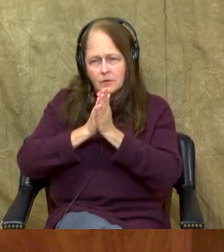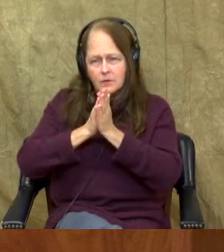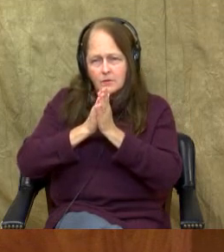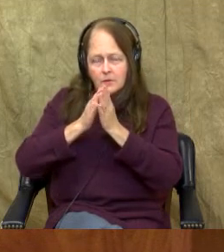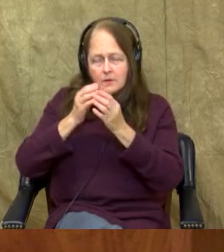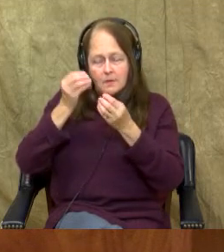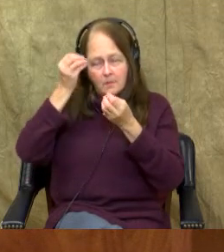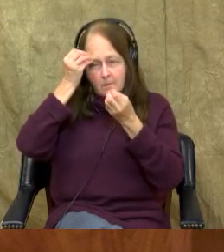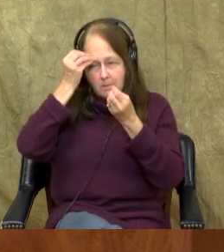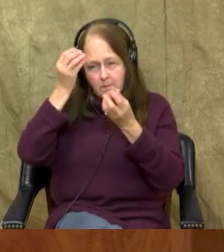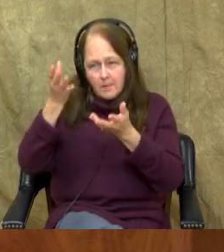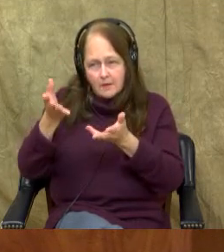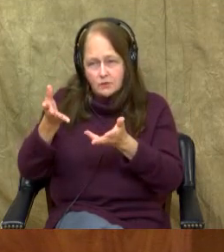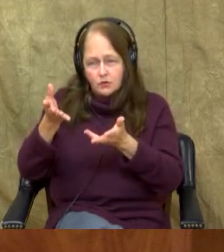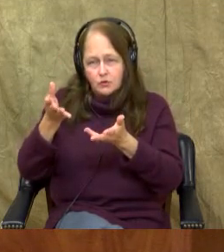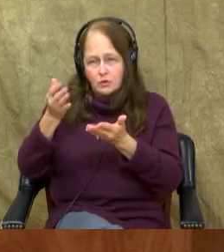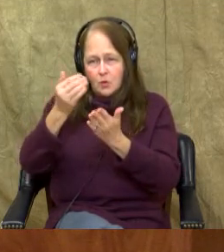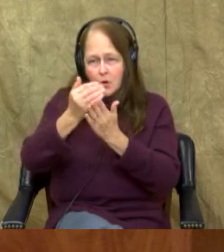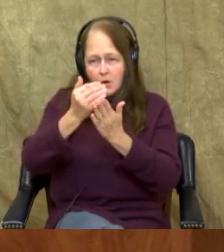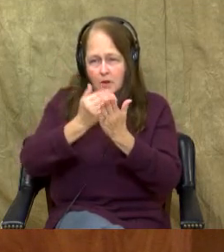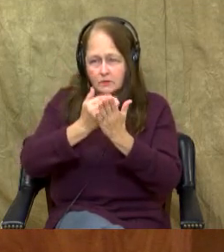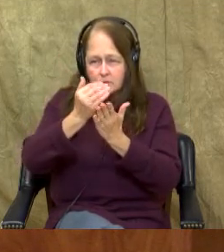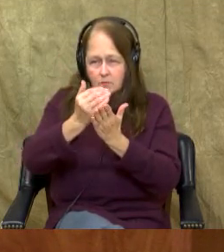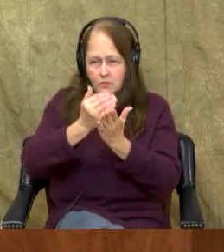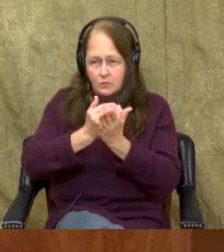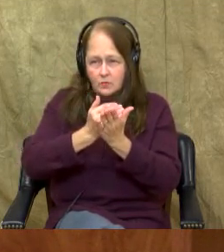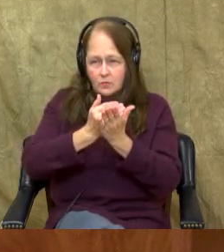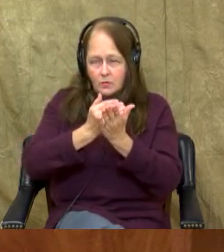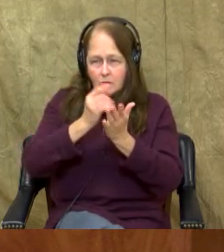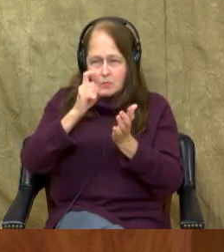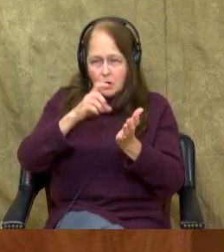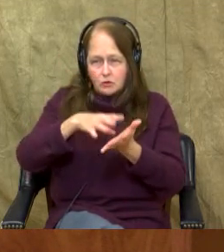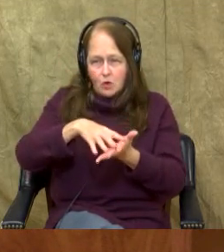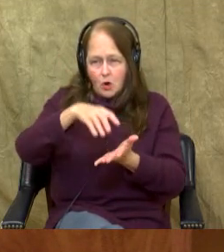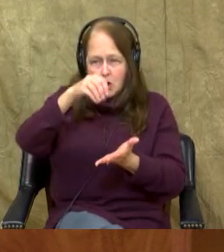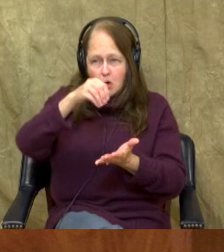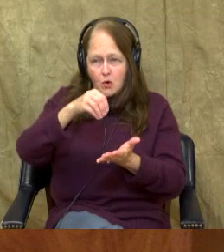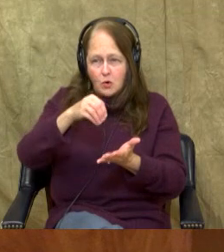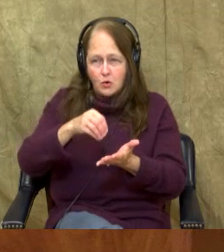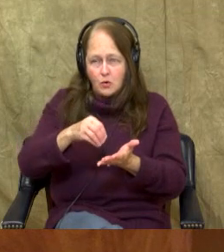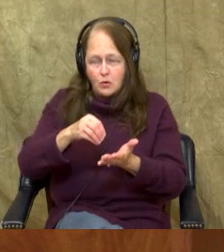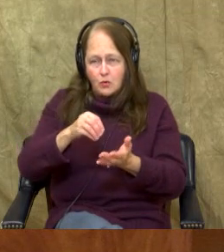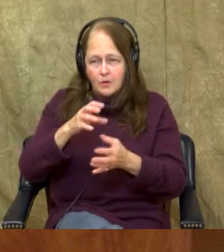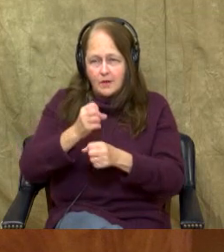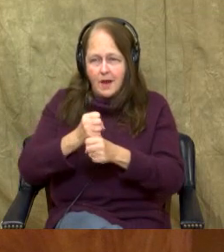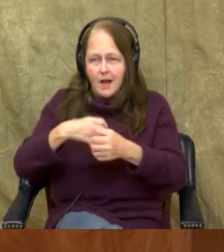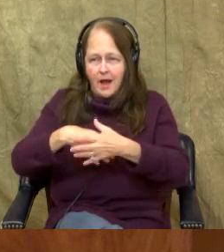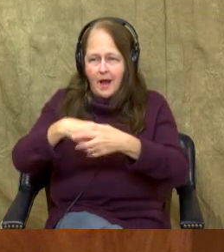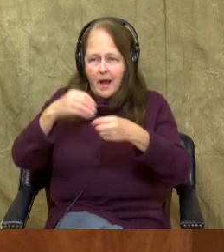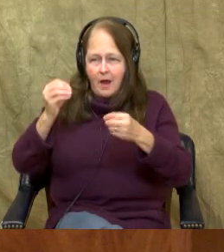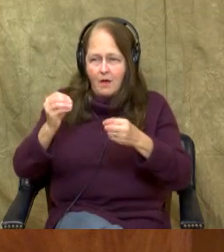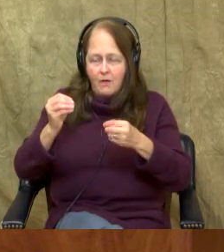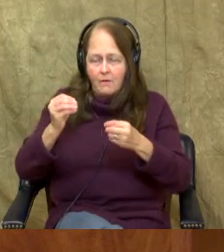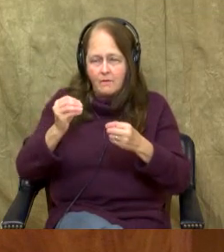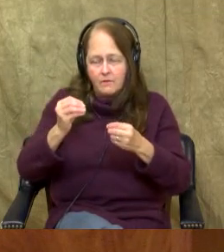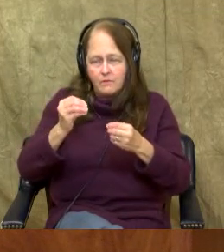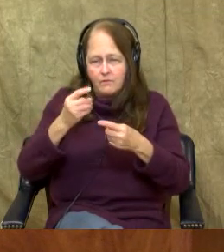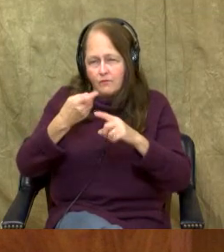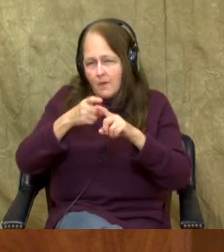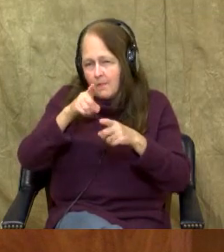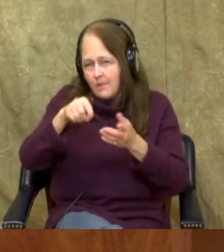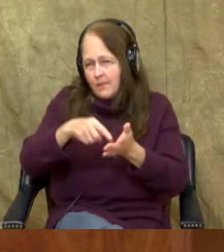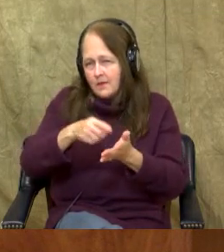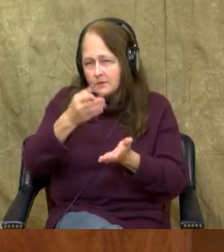is a message or a lesson. It's something that you're supposed to learn. What are you getting out of this text? What does the author want you to get